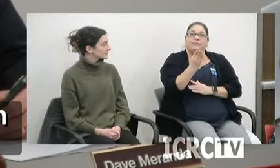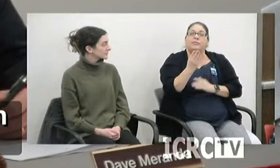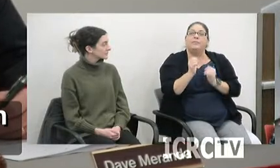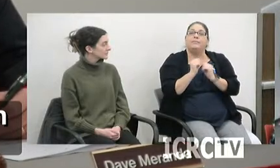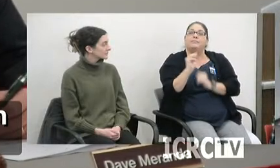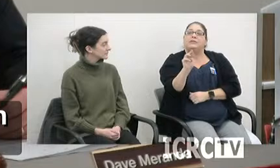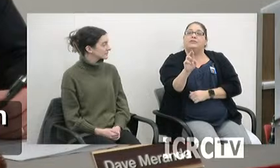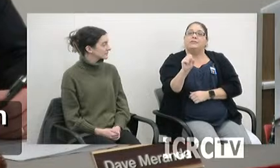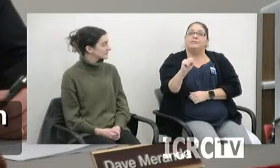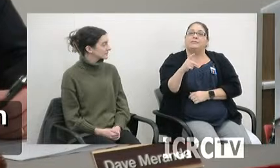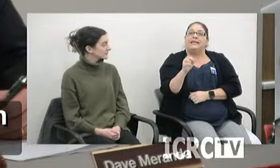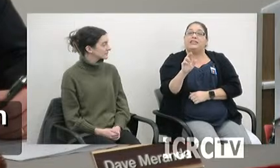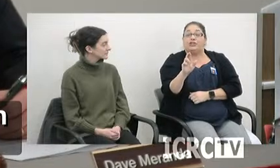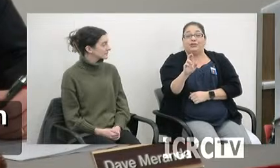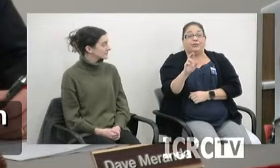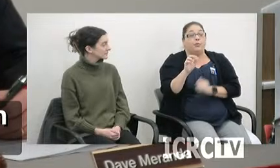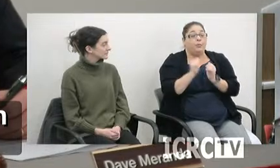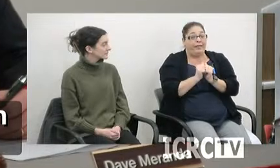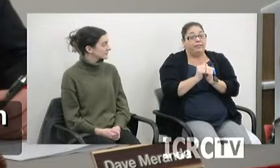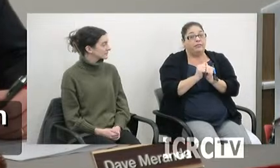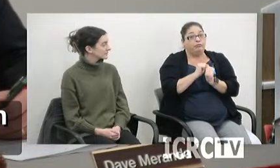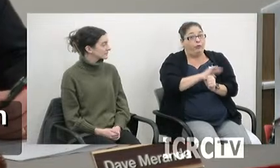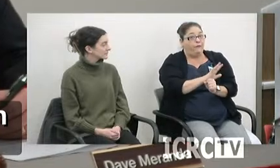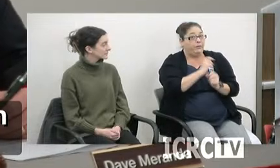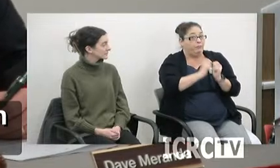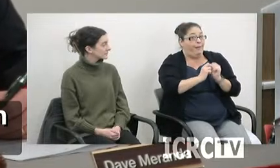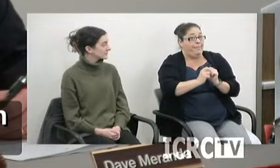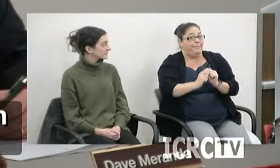Spicer, getting through the COVID problems that we